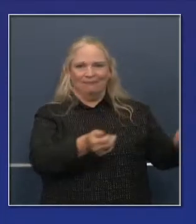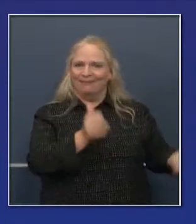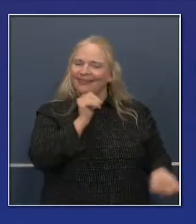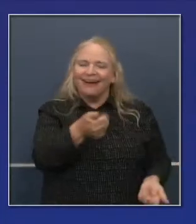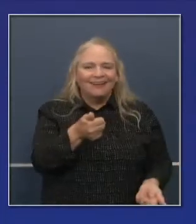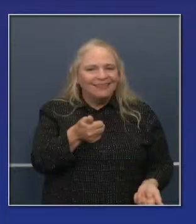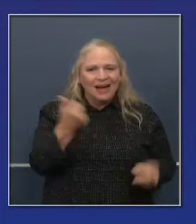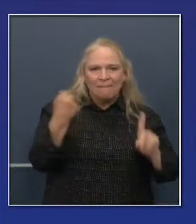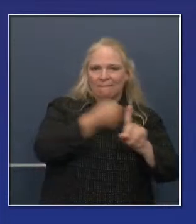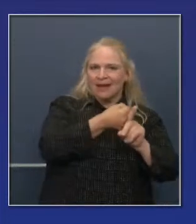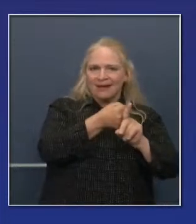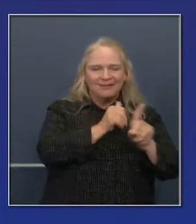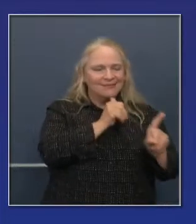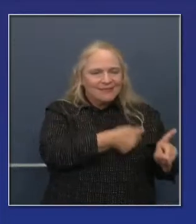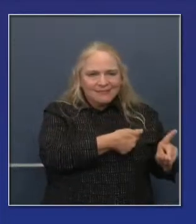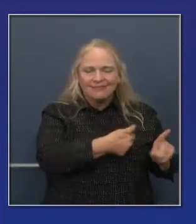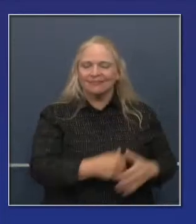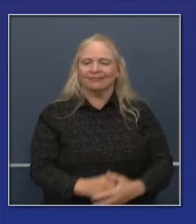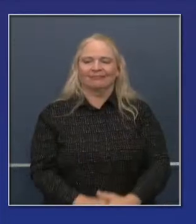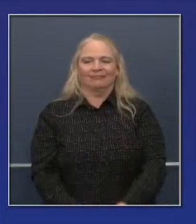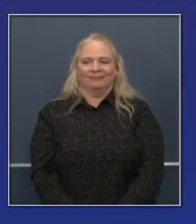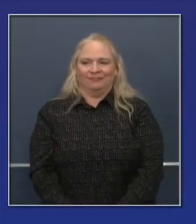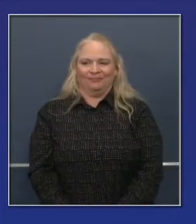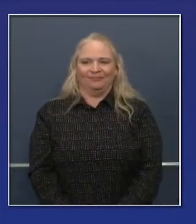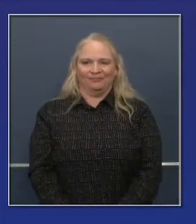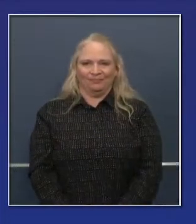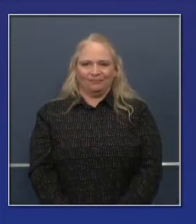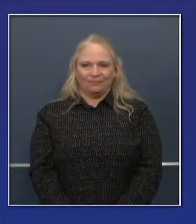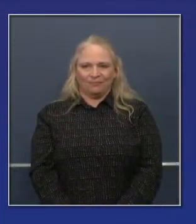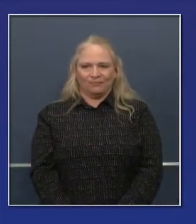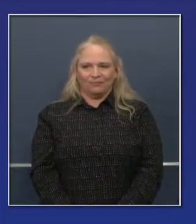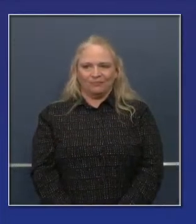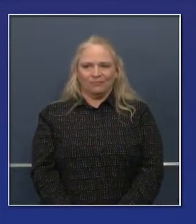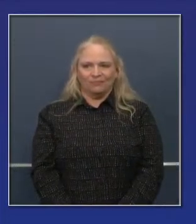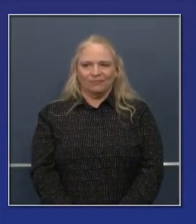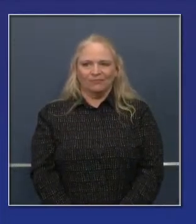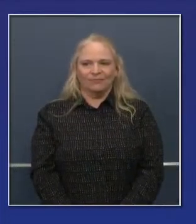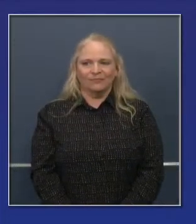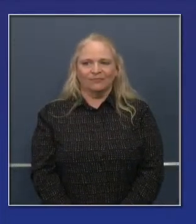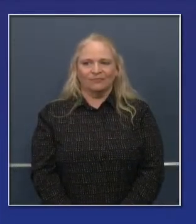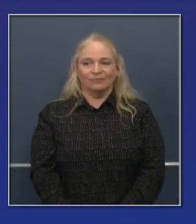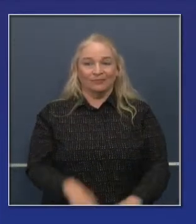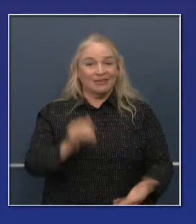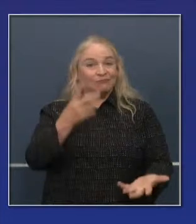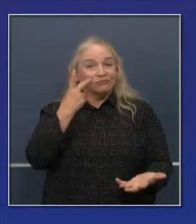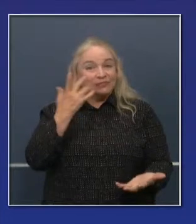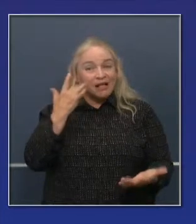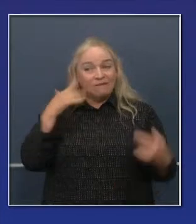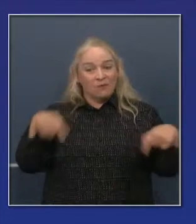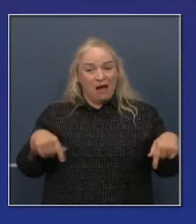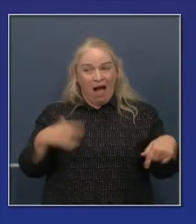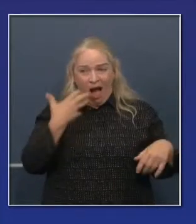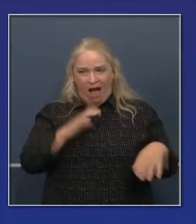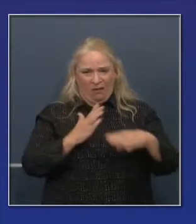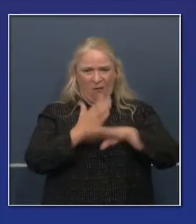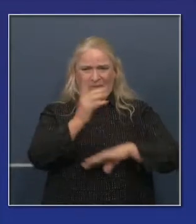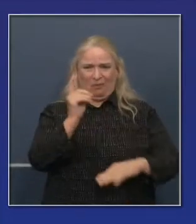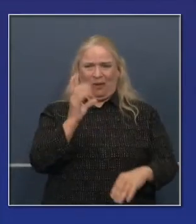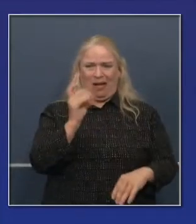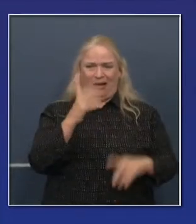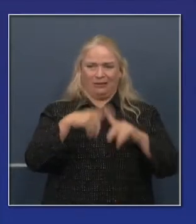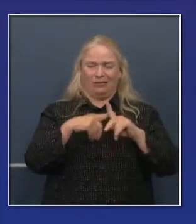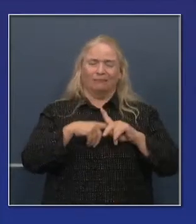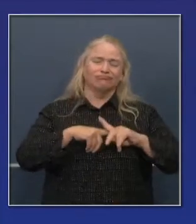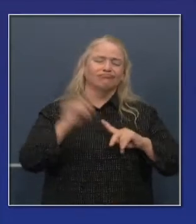increase in hospitalizations and ICUs. Here in the state of California, as we're seeing triple-digit weather in many parts